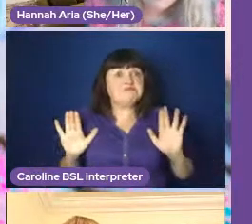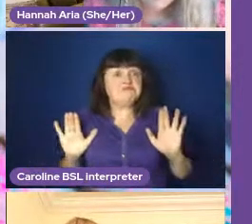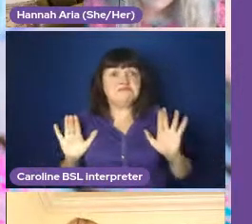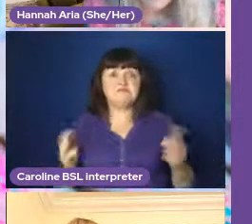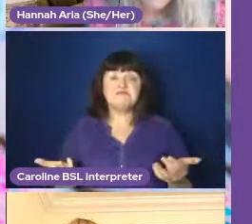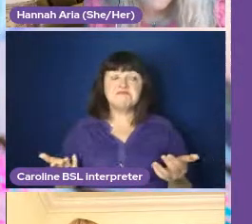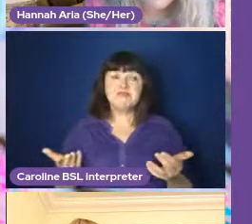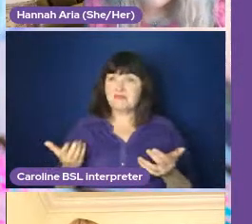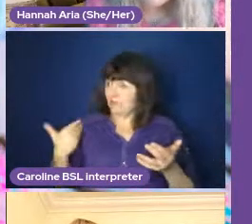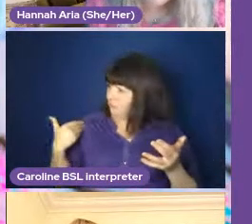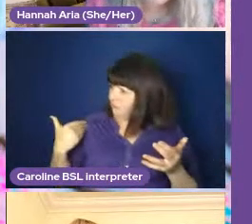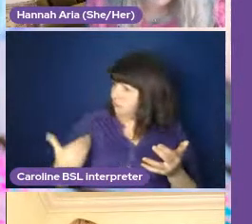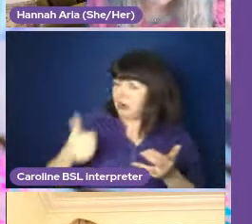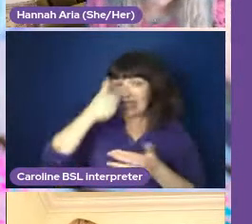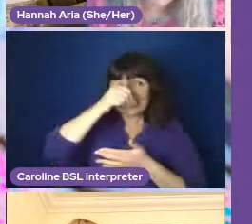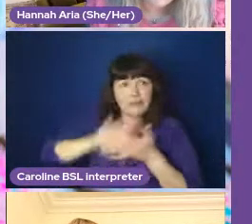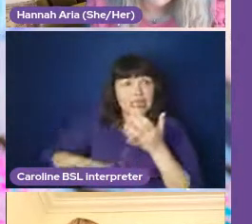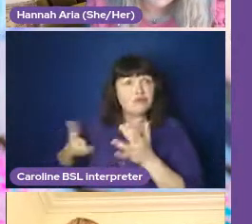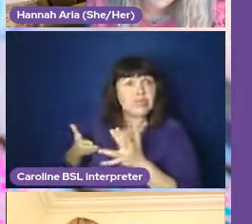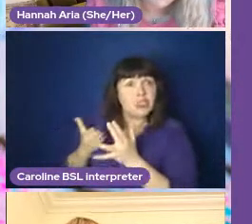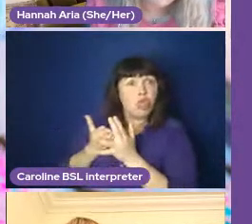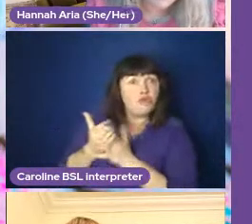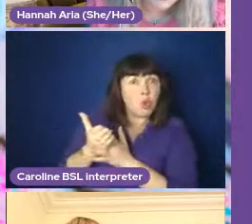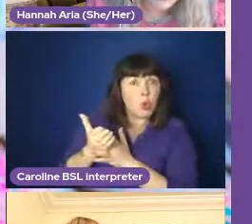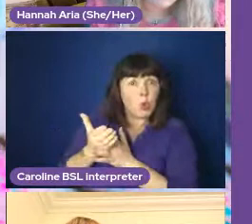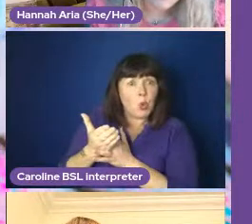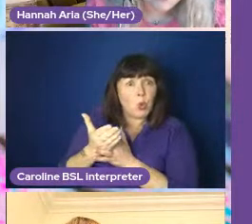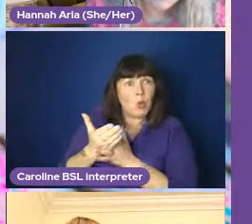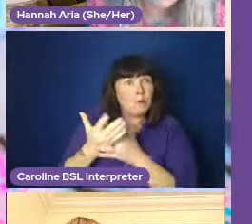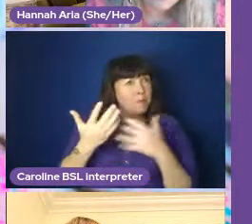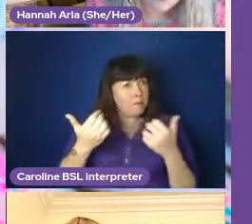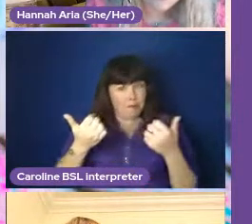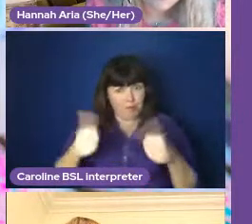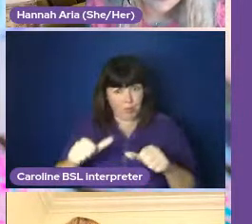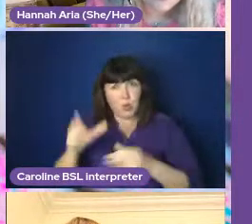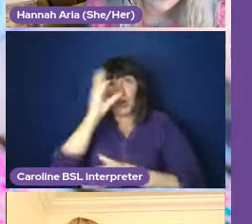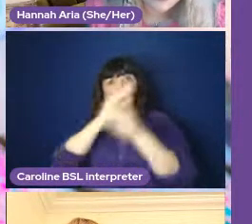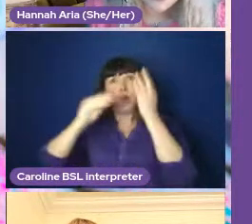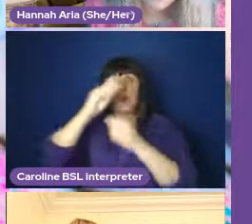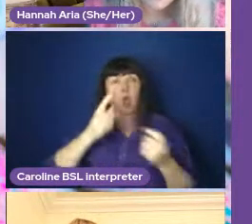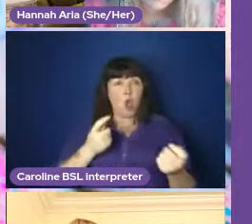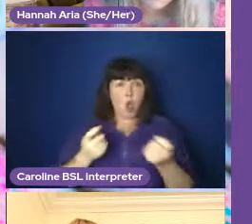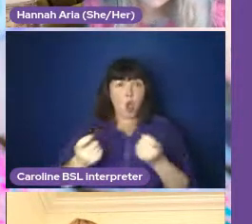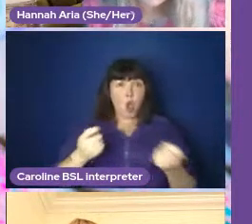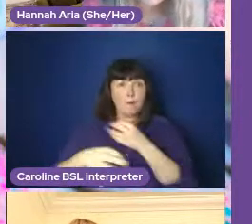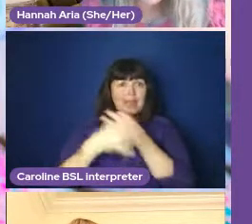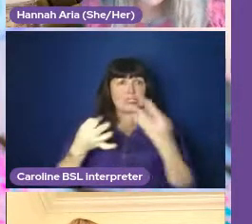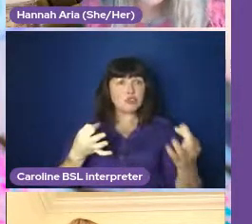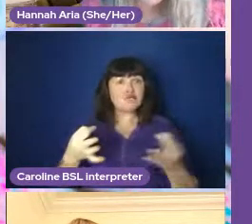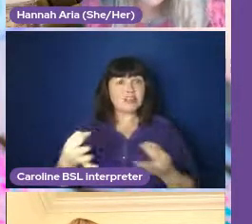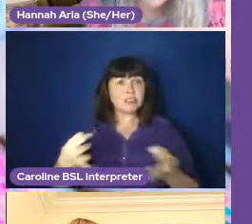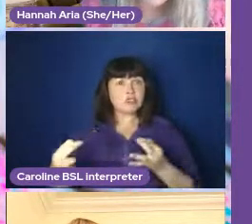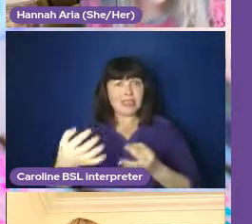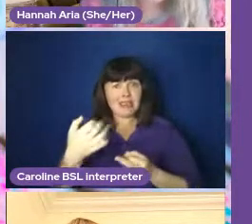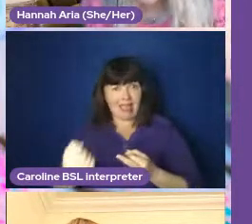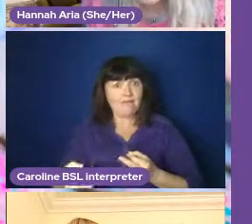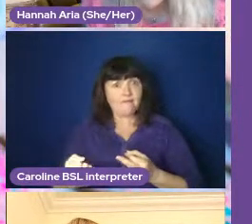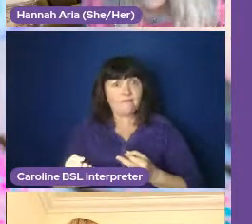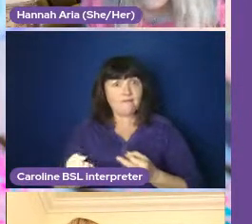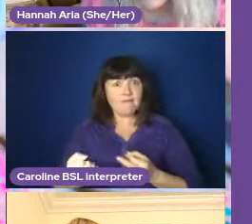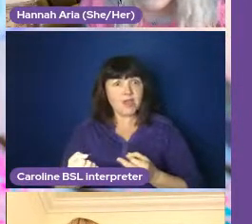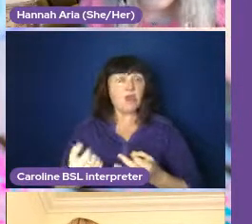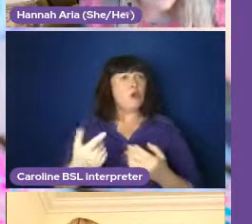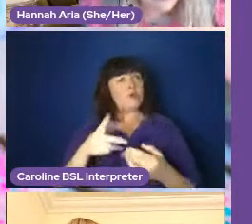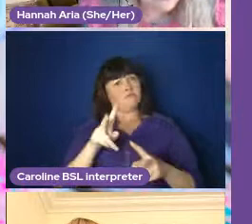you've developed some amazing coping strategies for managing things, haven't you? And I think you're such an inspiration to us